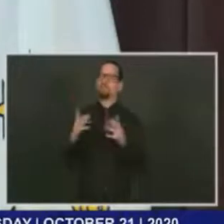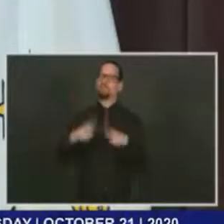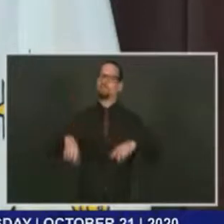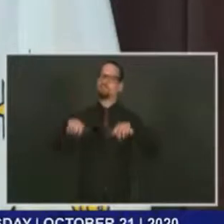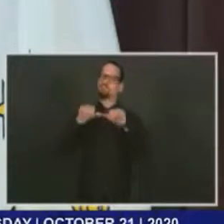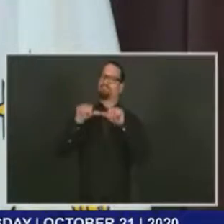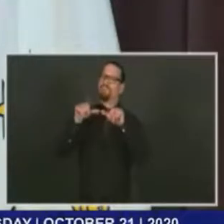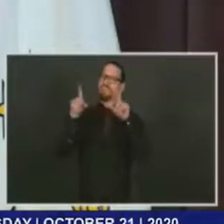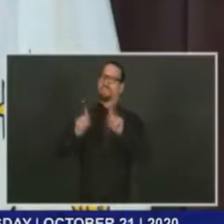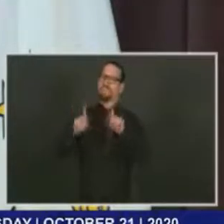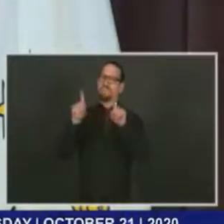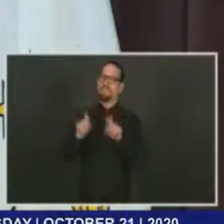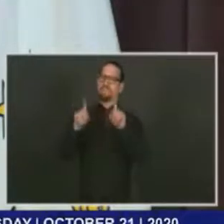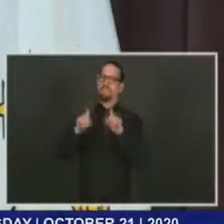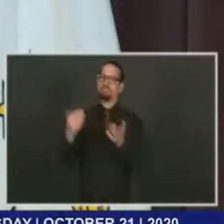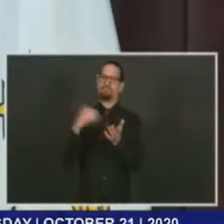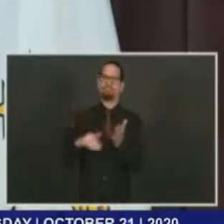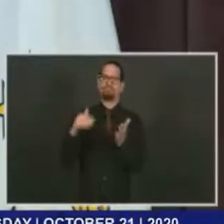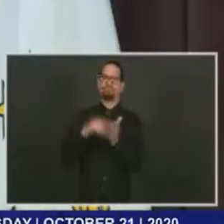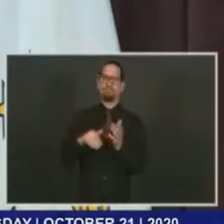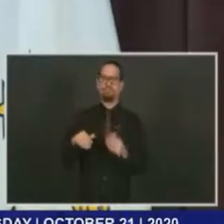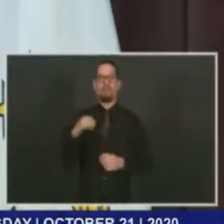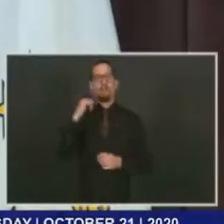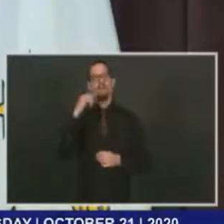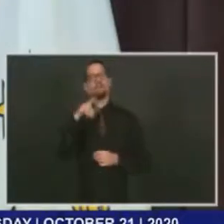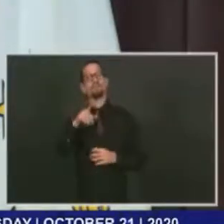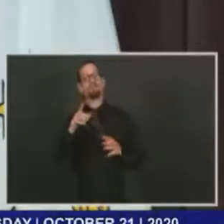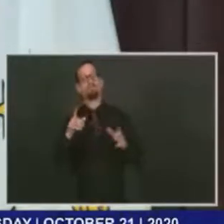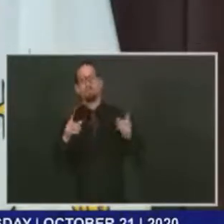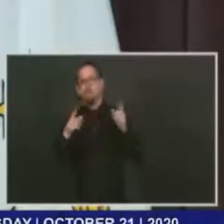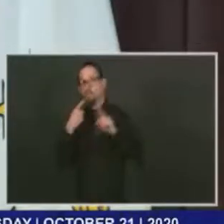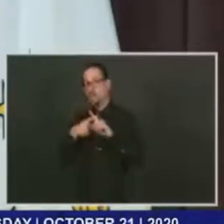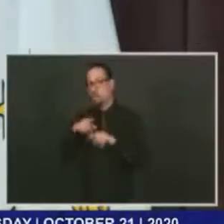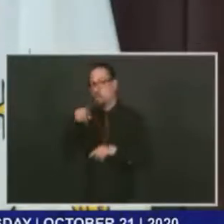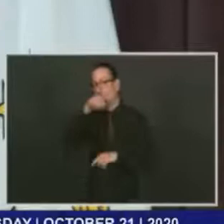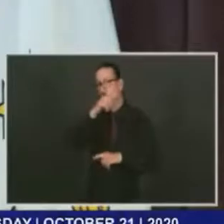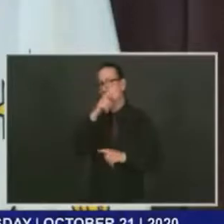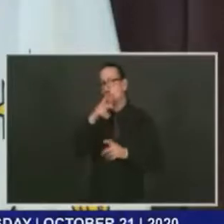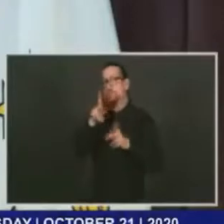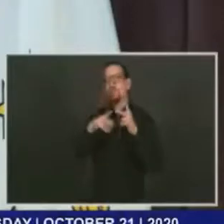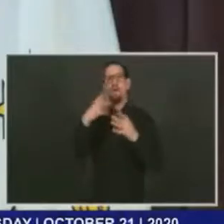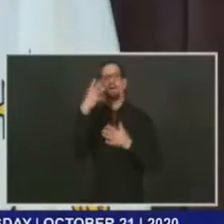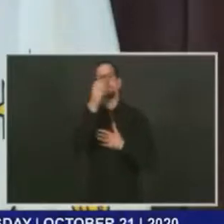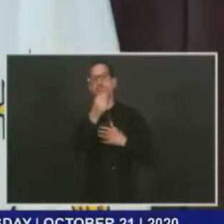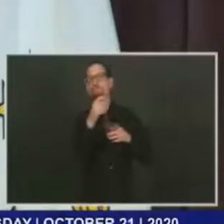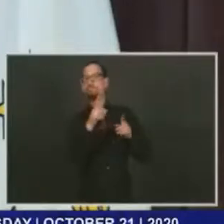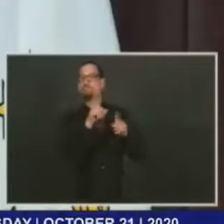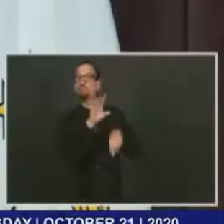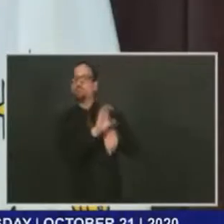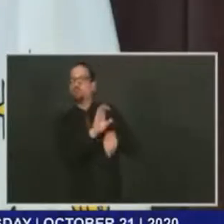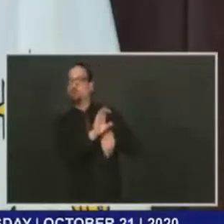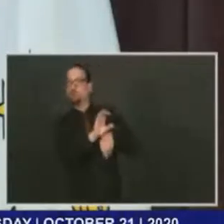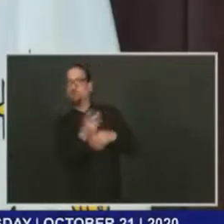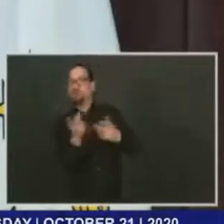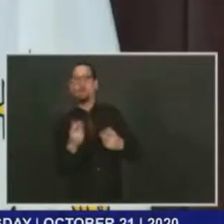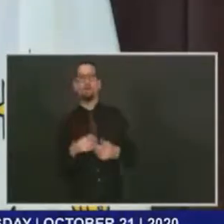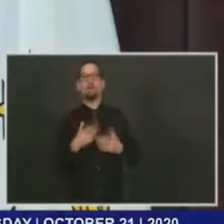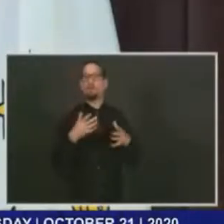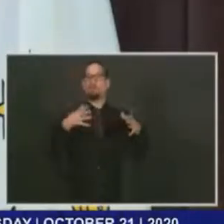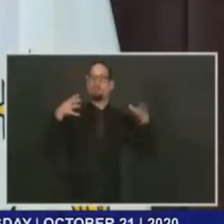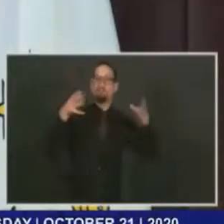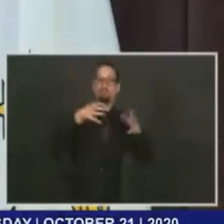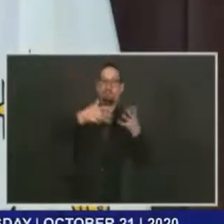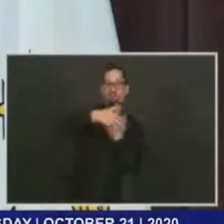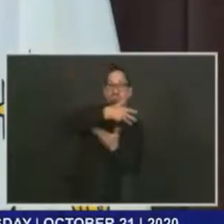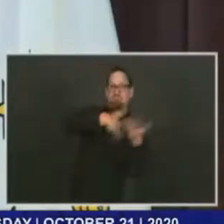have attended some form of gathering where there were more people than there should have been, or folks weren't wearing their